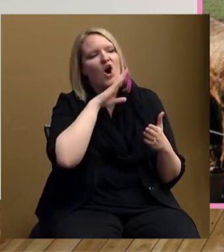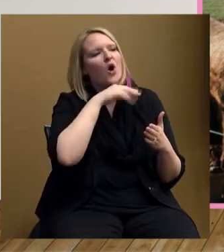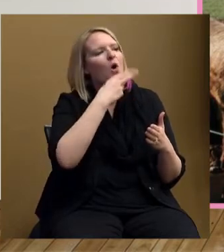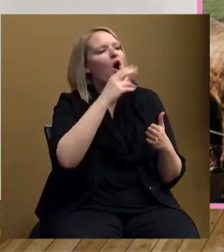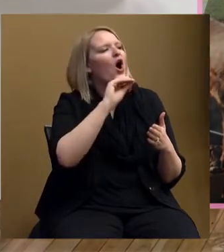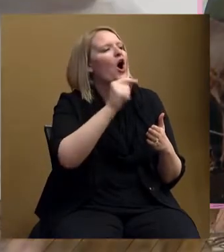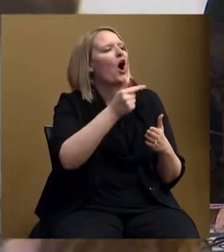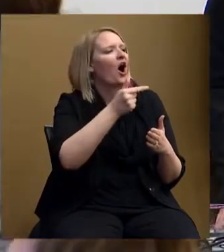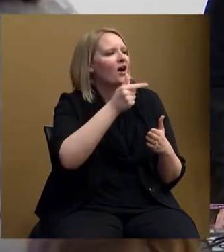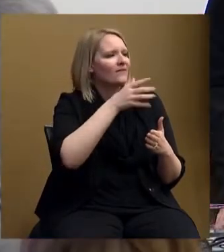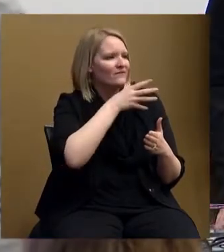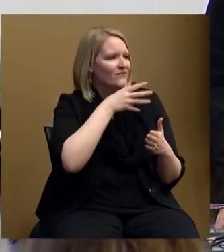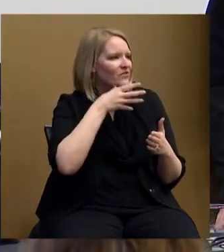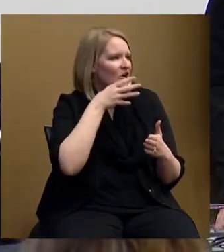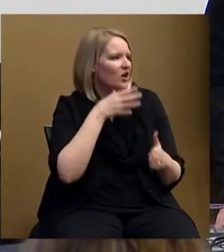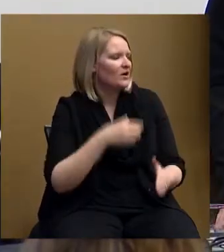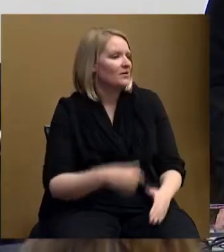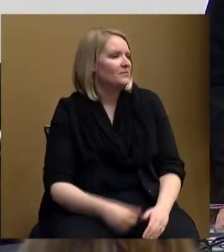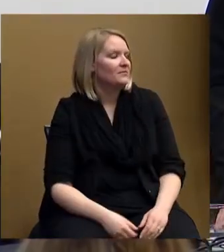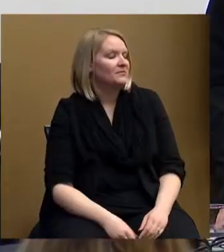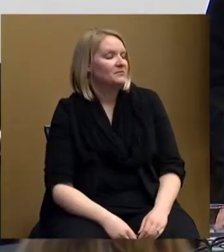money.